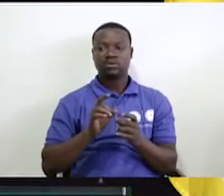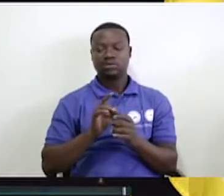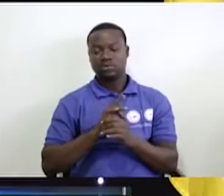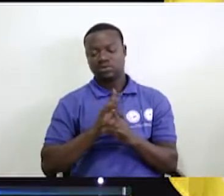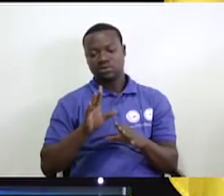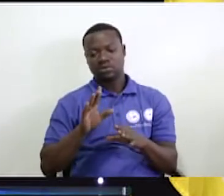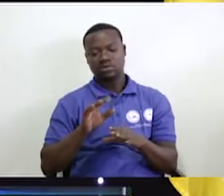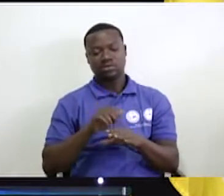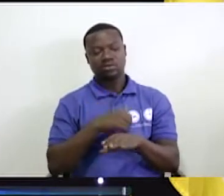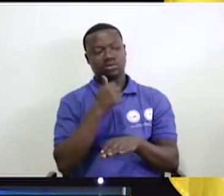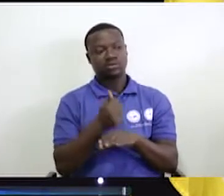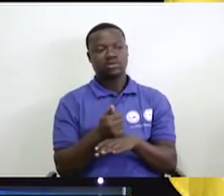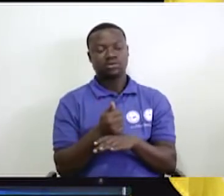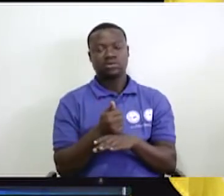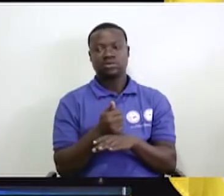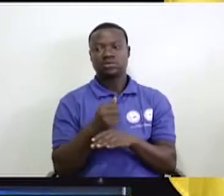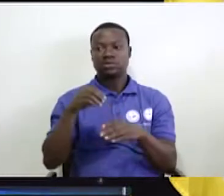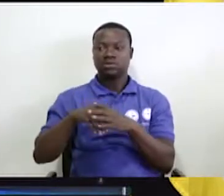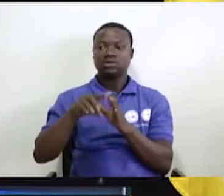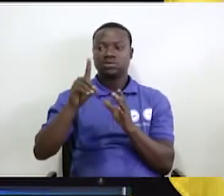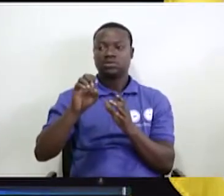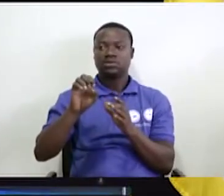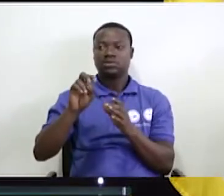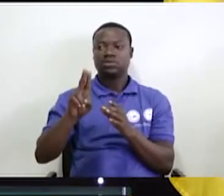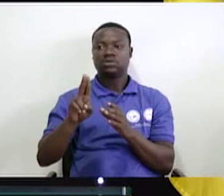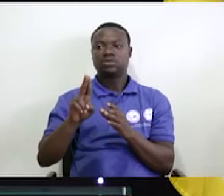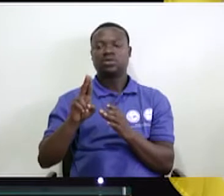Deuteronomy unless it is out of two or three witnesses.